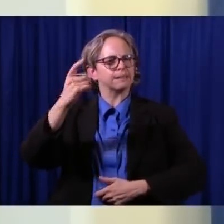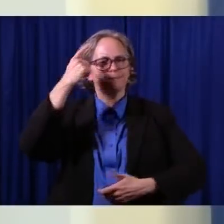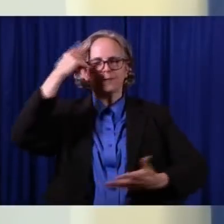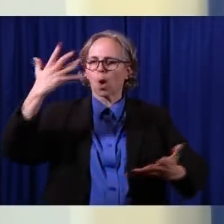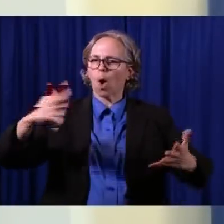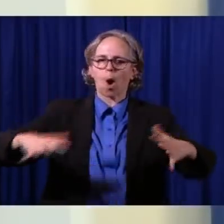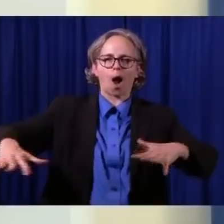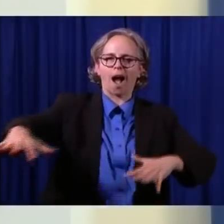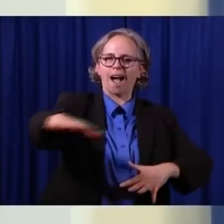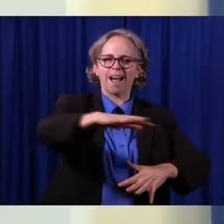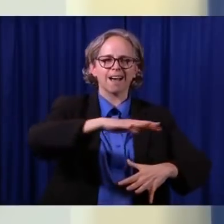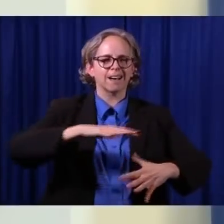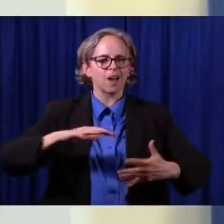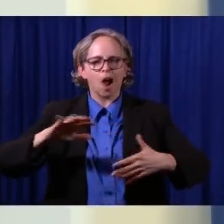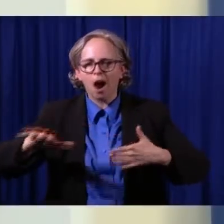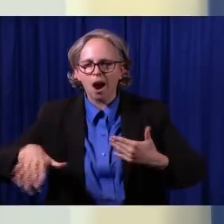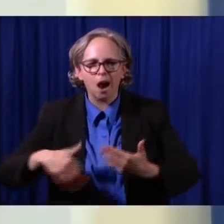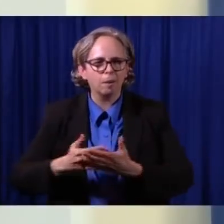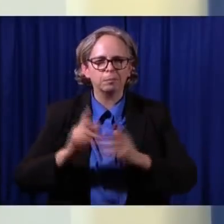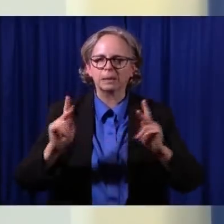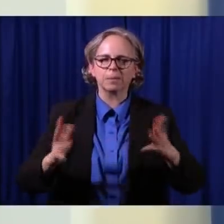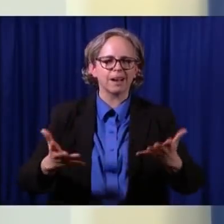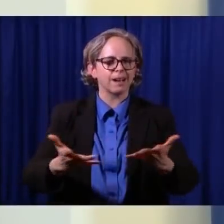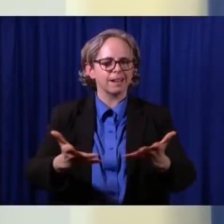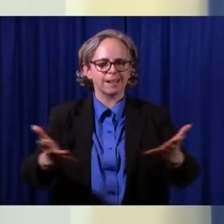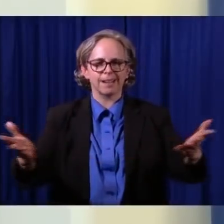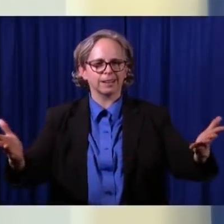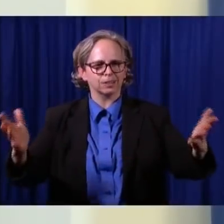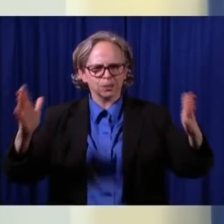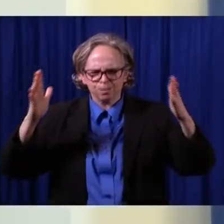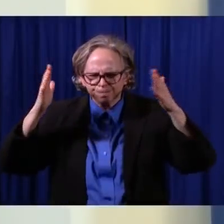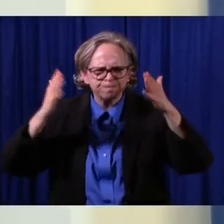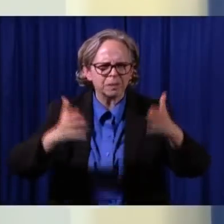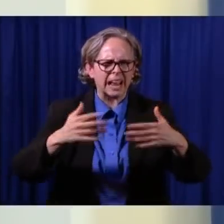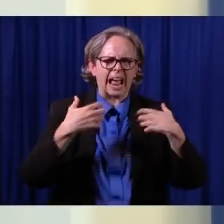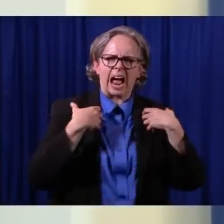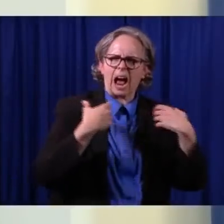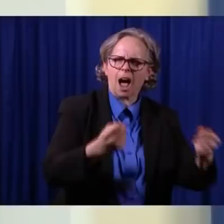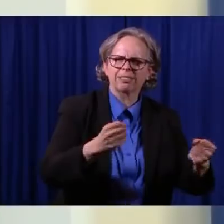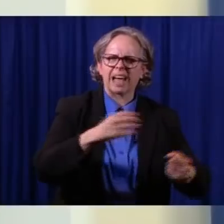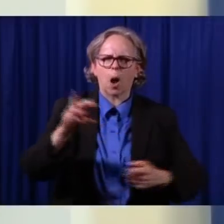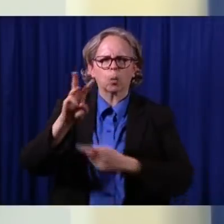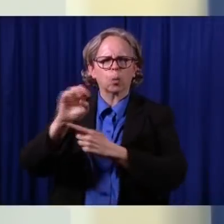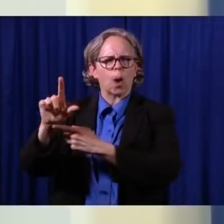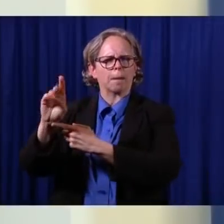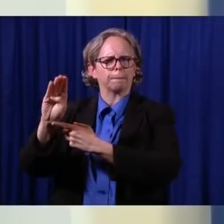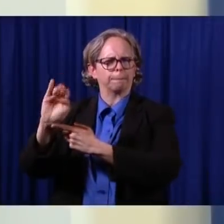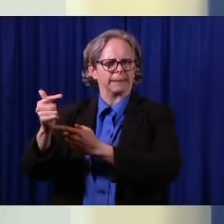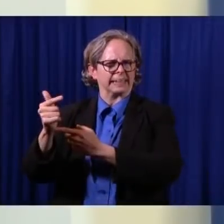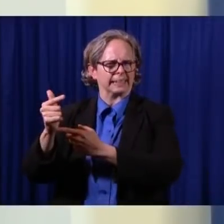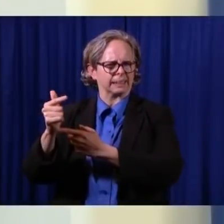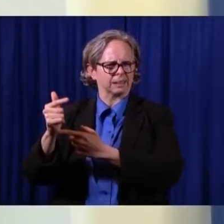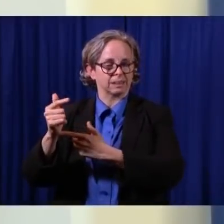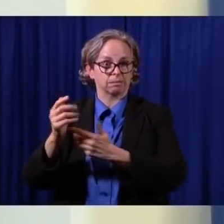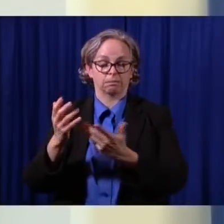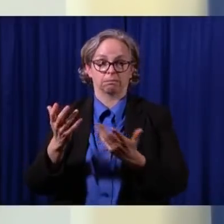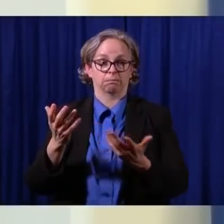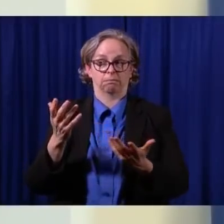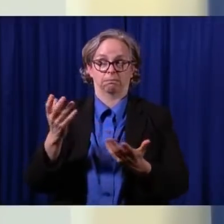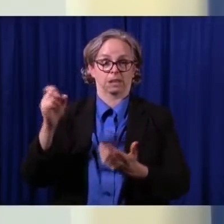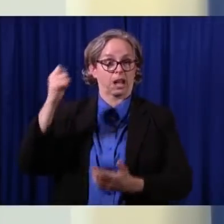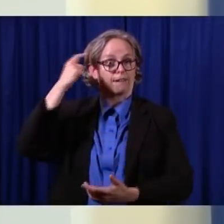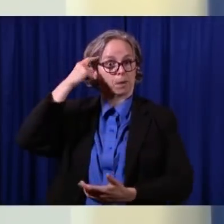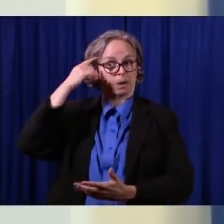health and well-being of all Ohioans, because it became so clear to me that our governor is deeply passionate, and I have seen